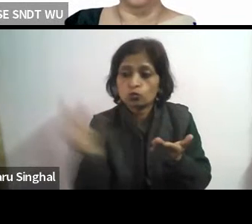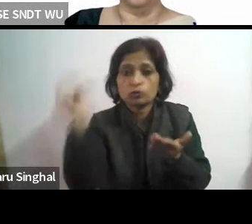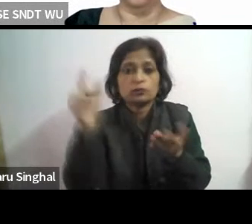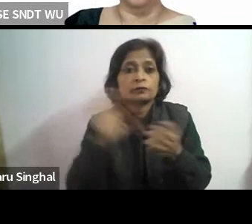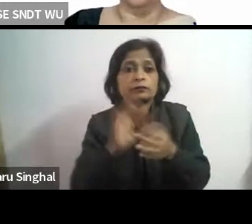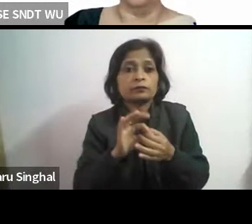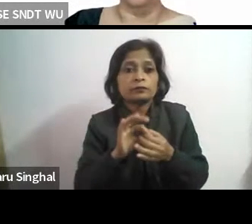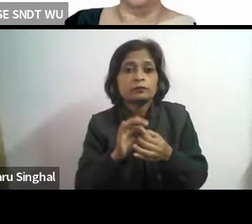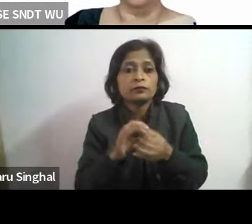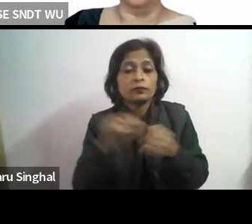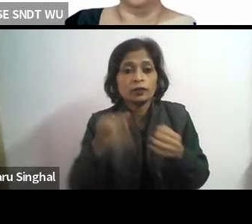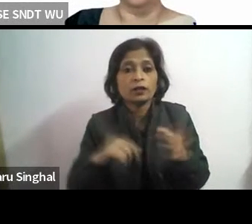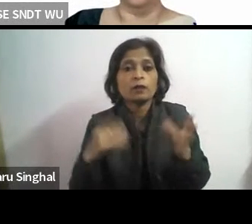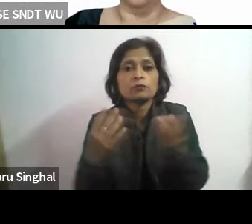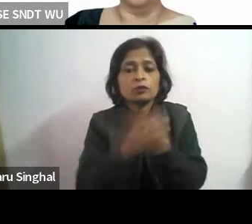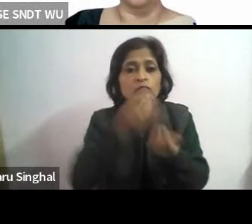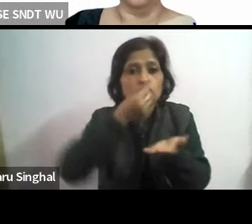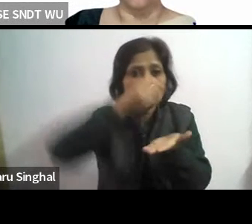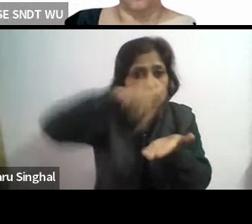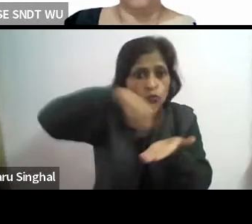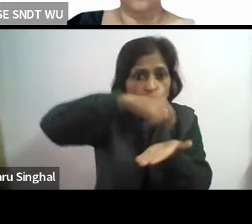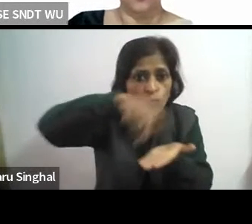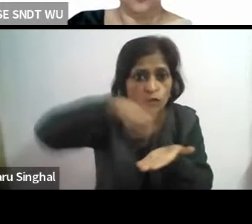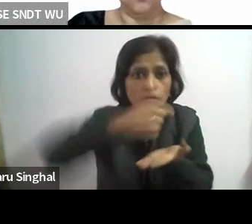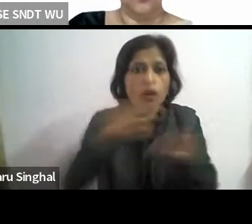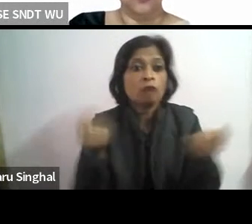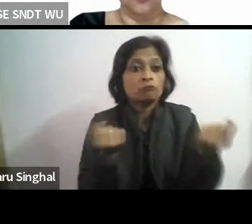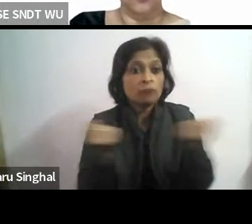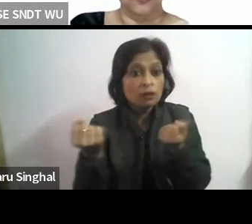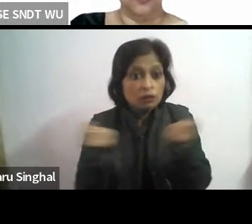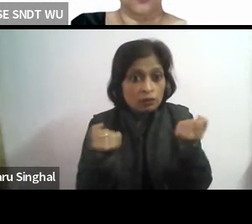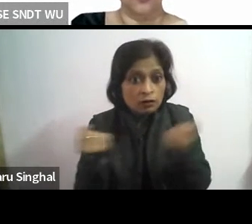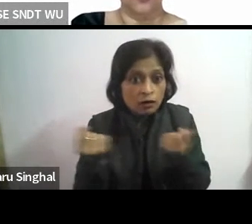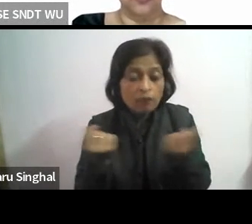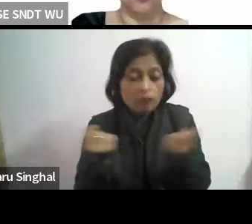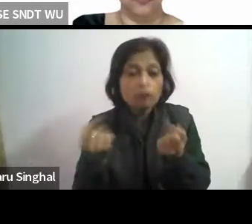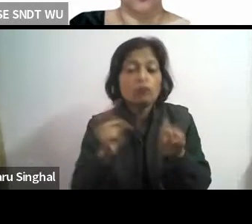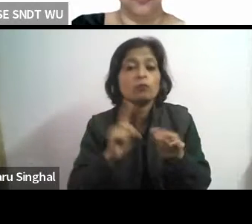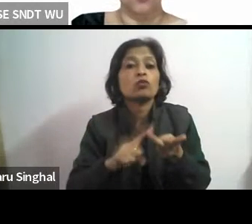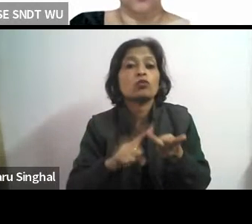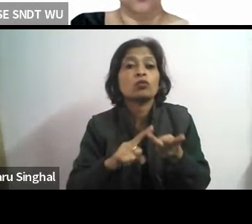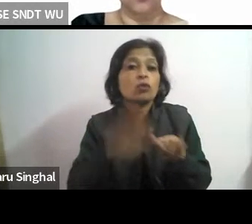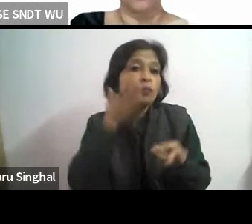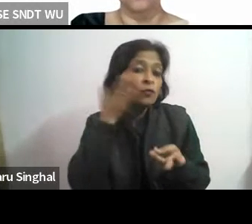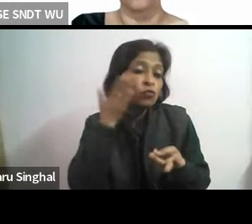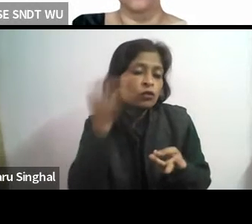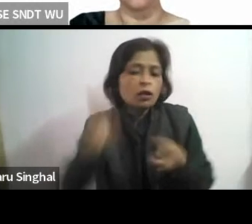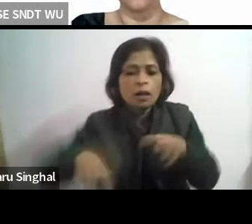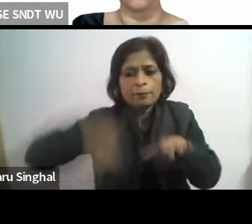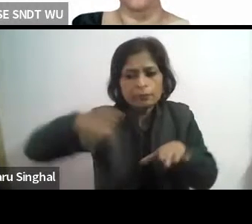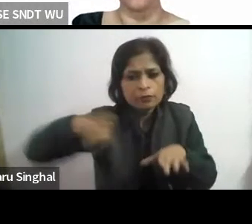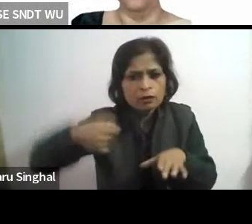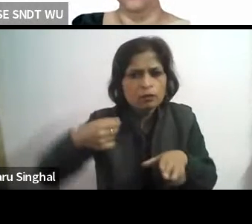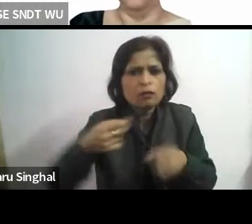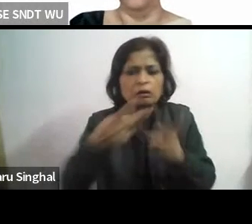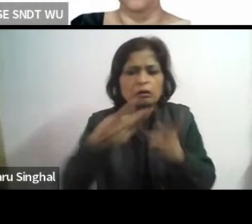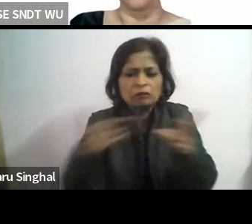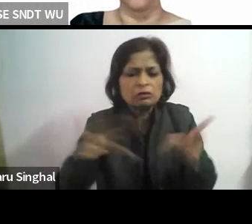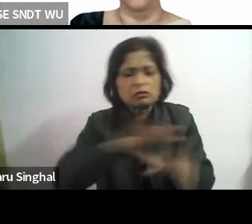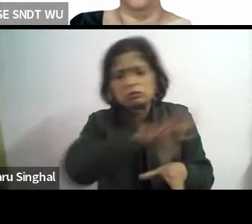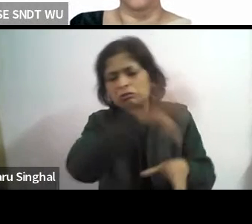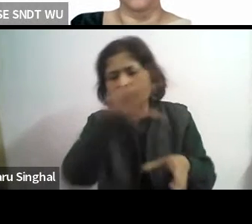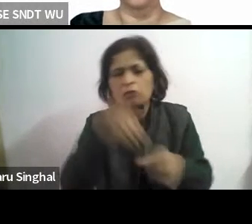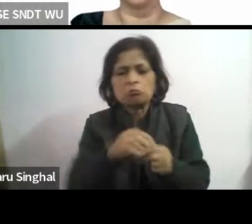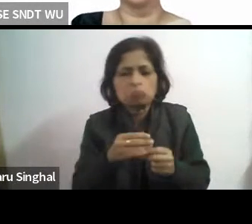we are to launch cooking, driving, boutique, fashion designing, everything we are in process